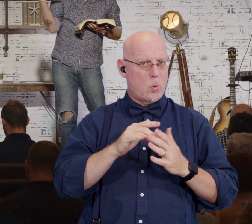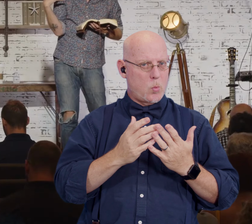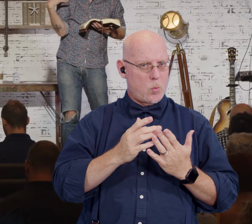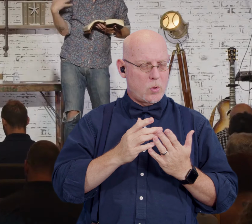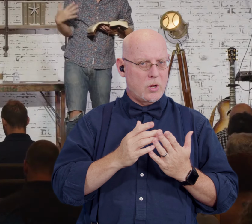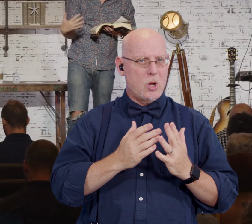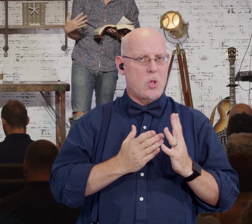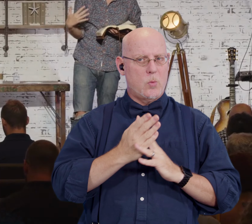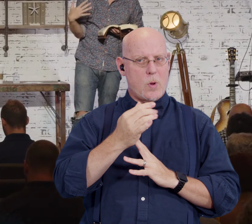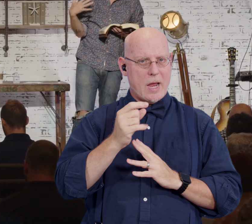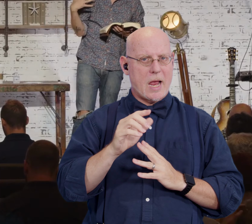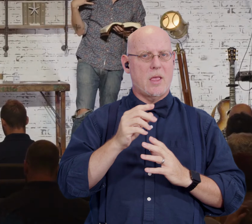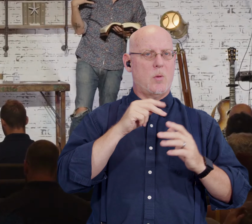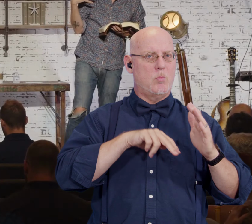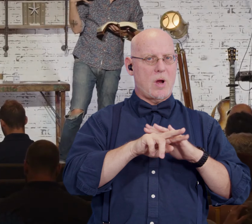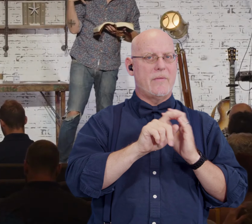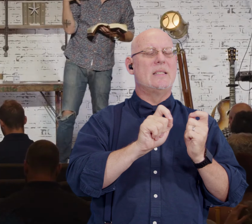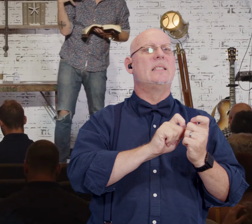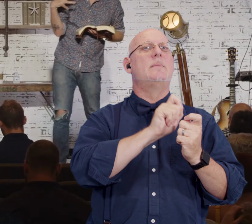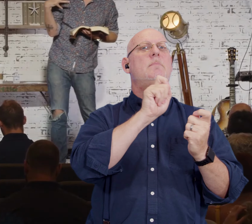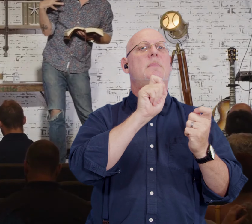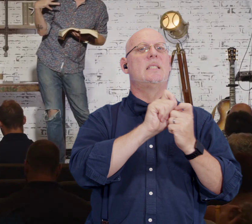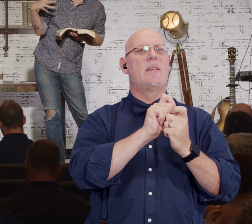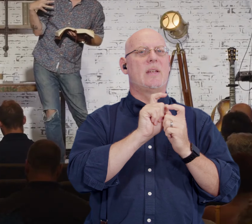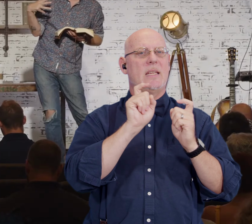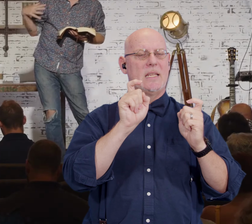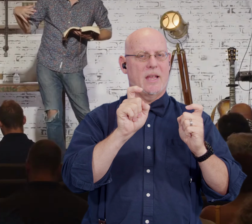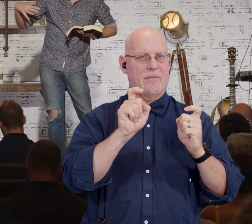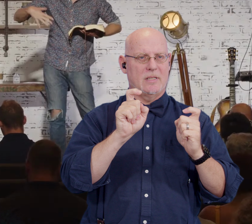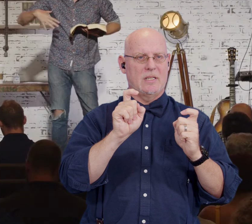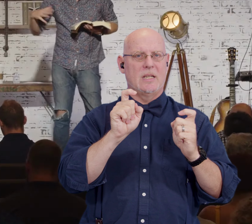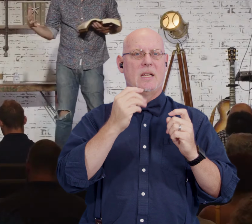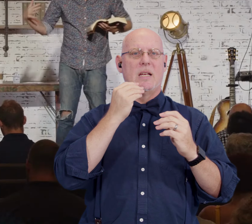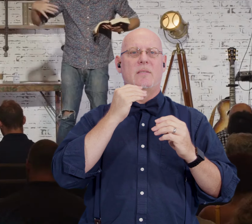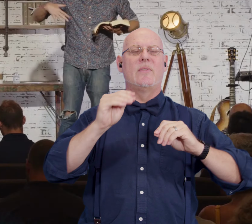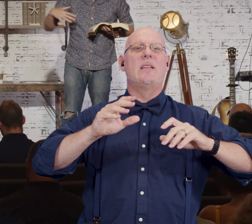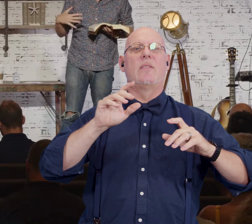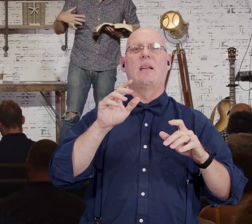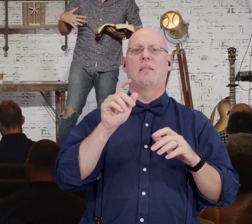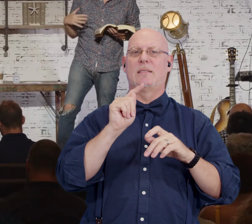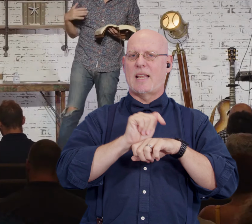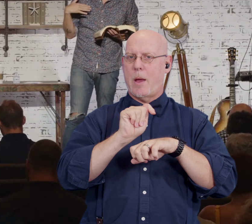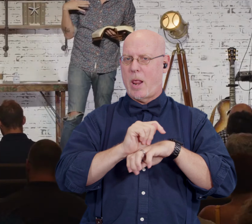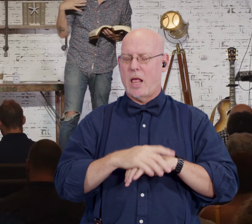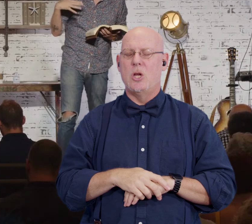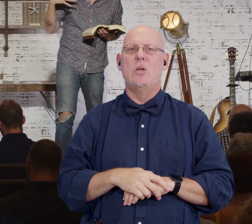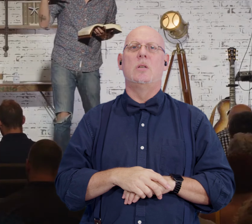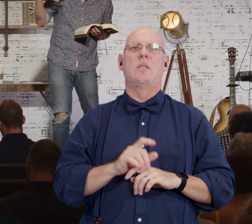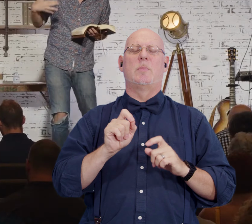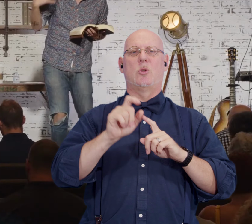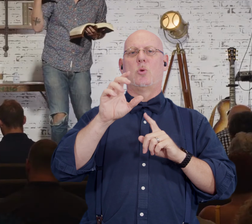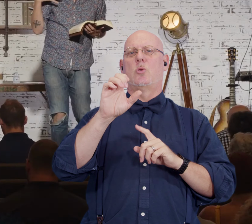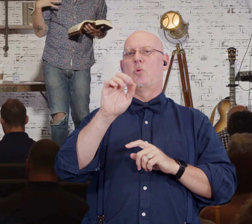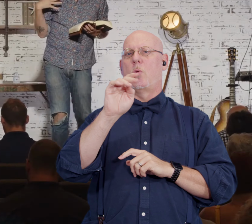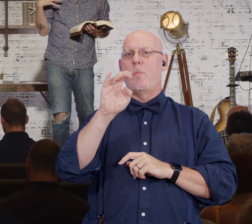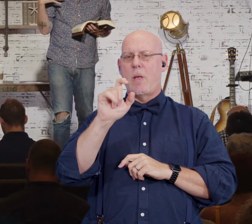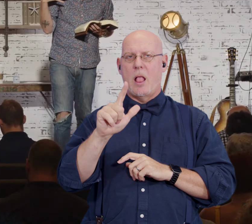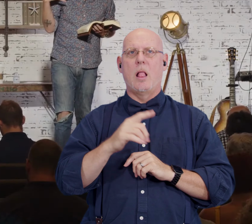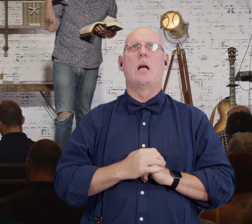Lord through Haggai the prophet, specifically given there. It's given at the Feast of Tabernacles, all the people together, but specifically to